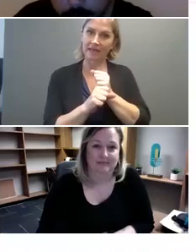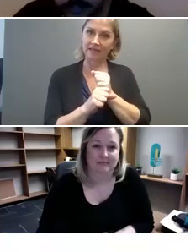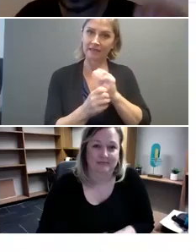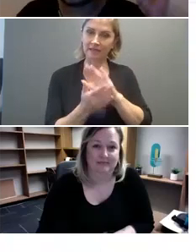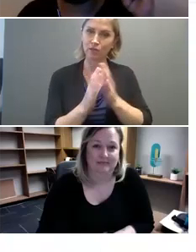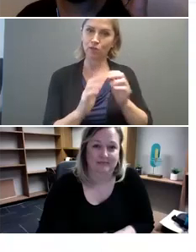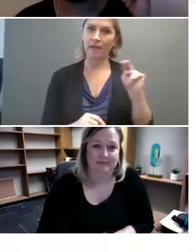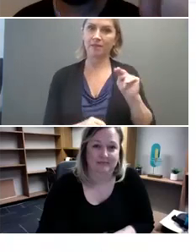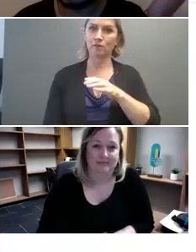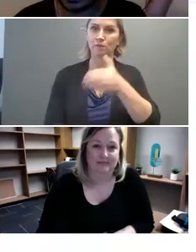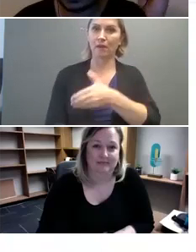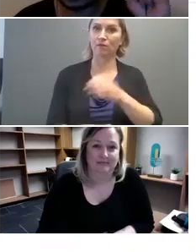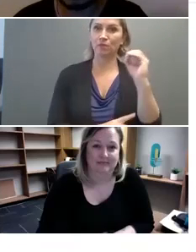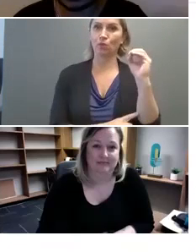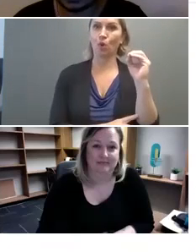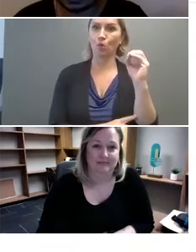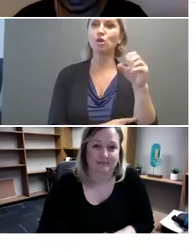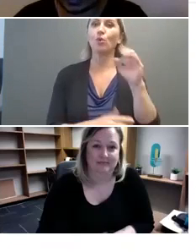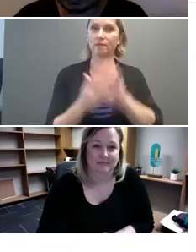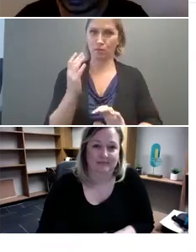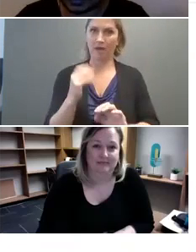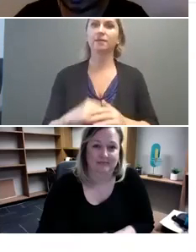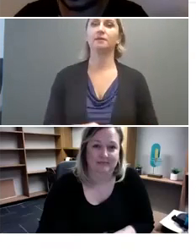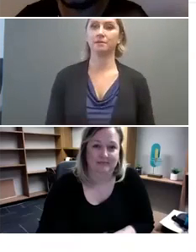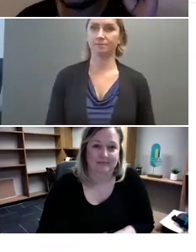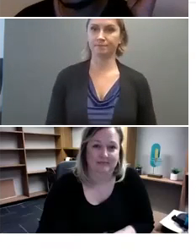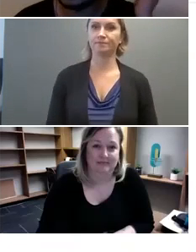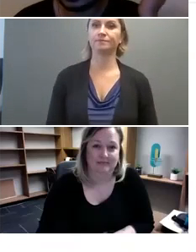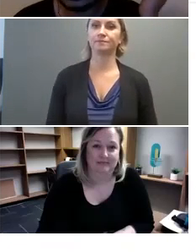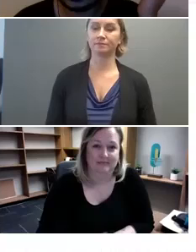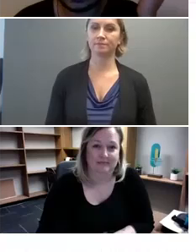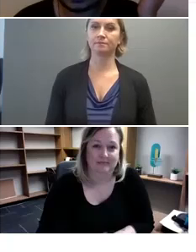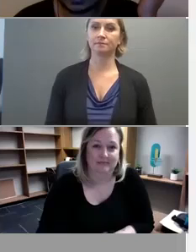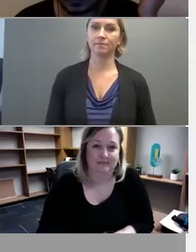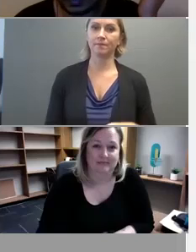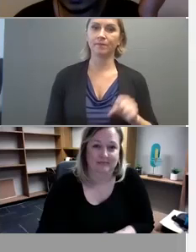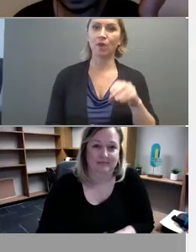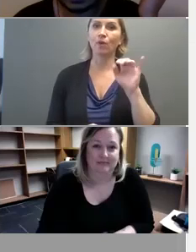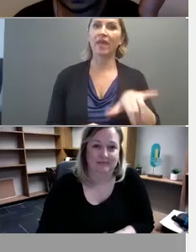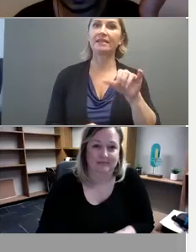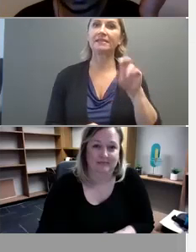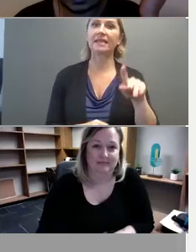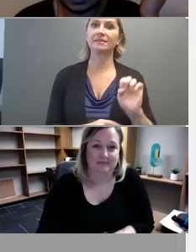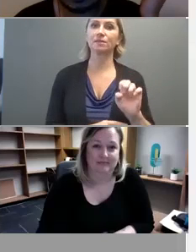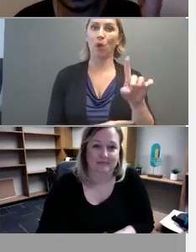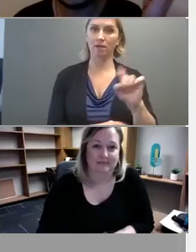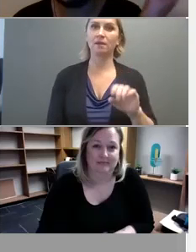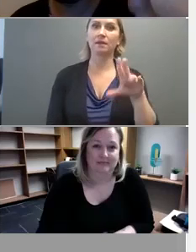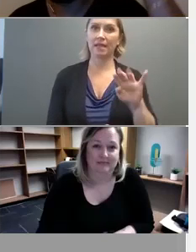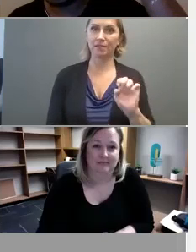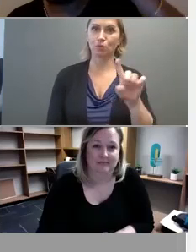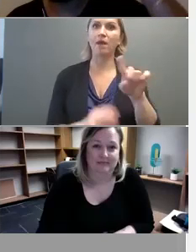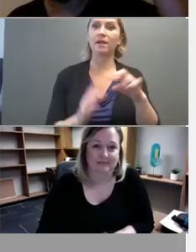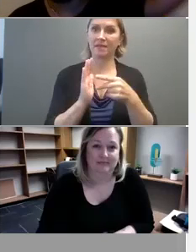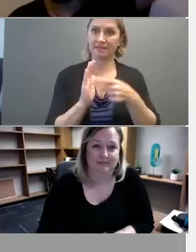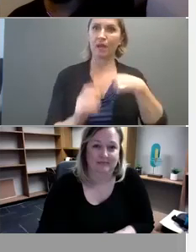n raised to the power of 0. So we subtract, and we basically need to subtract 0.5. So that is case 1. Case 1 essentially means that